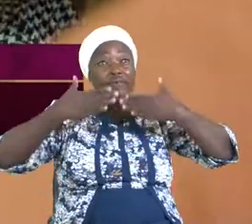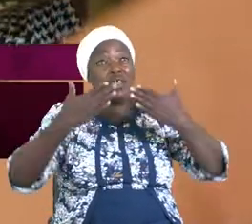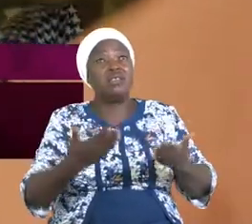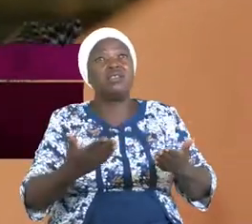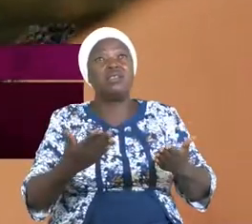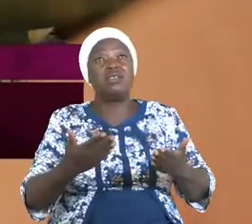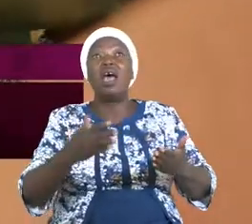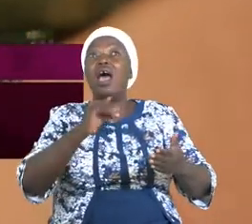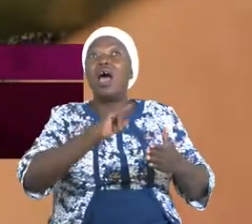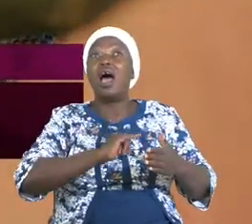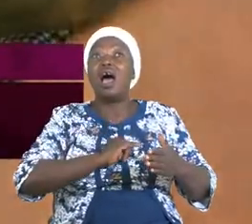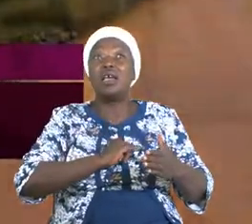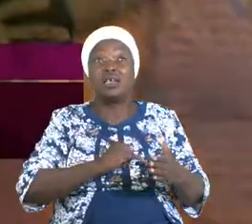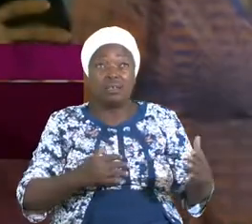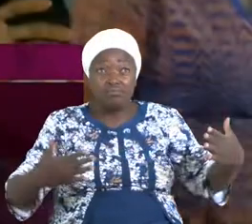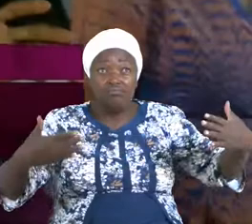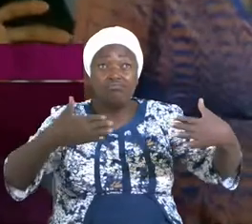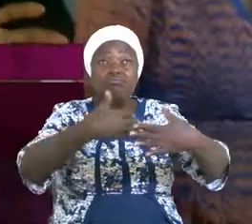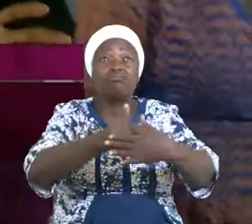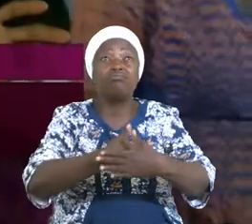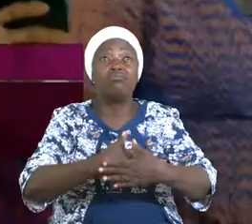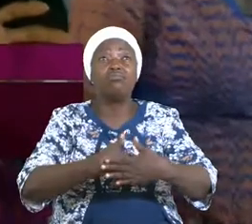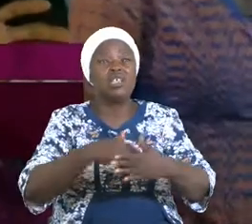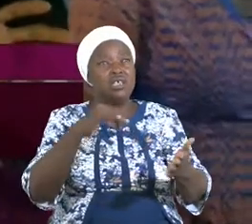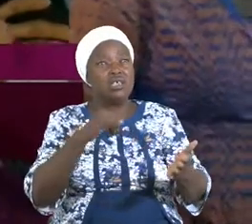I embrace. It's done.